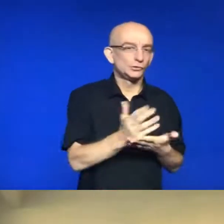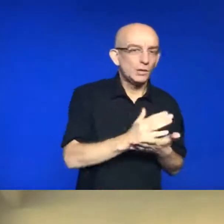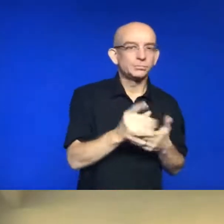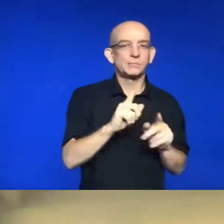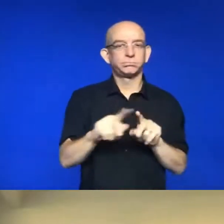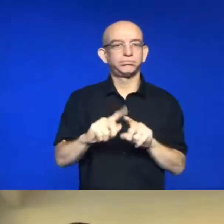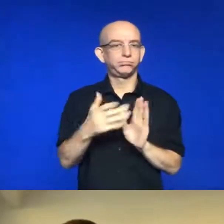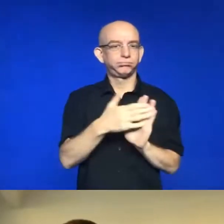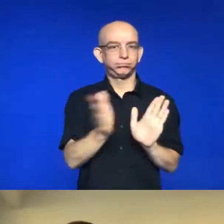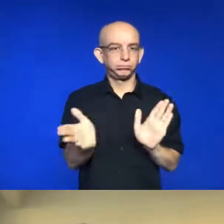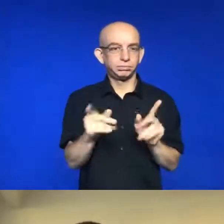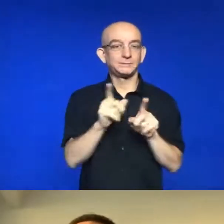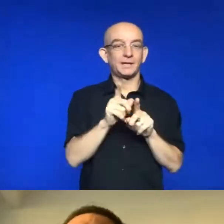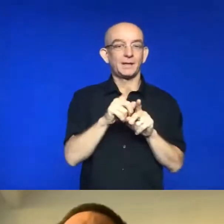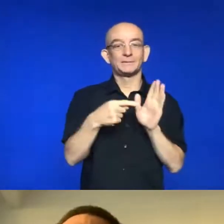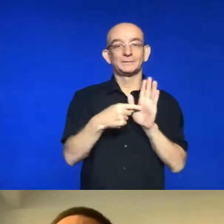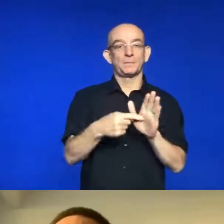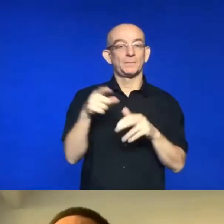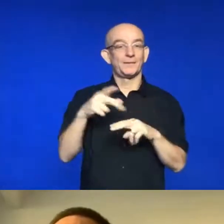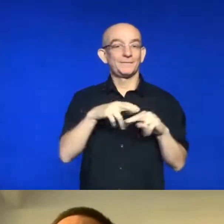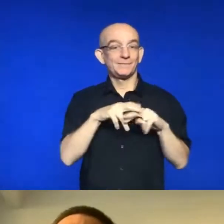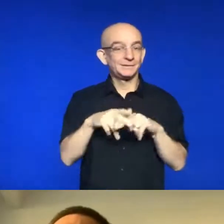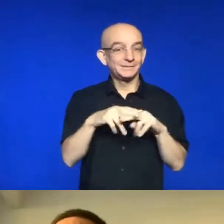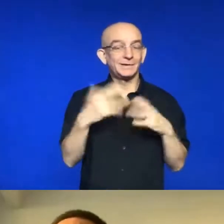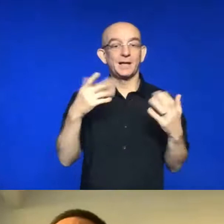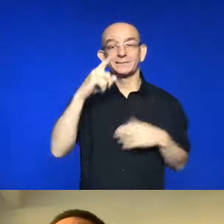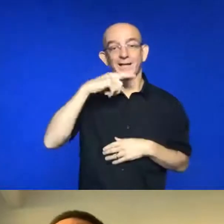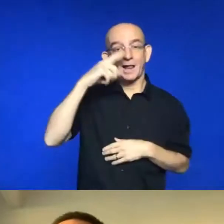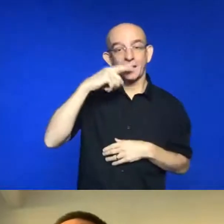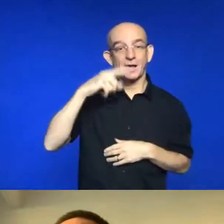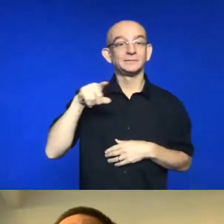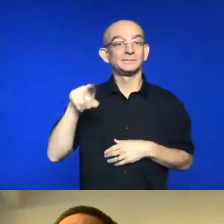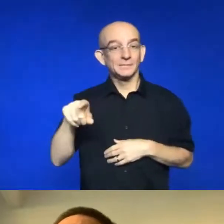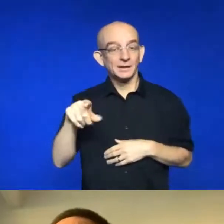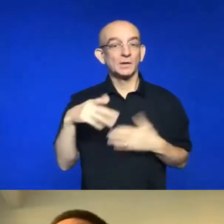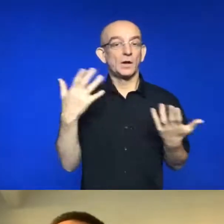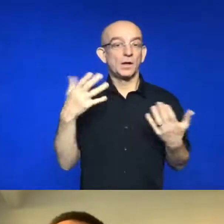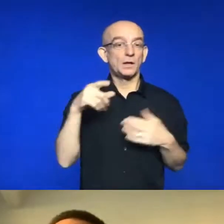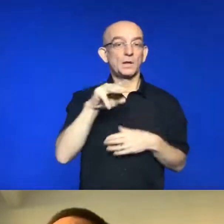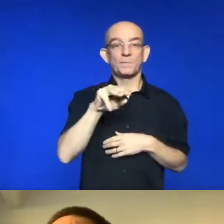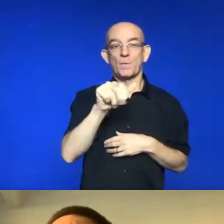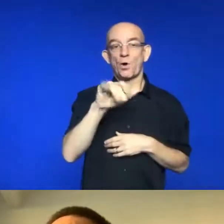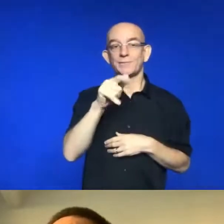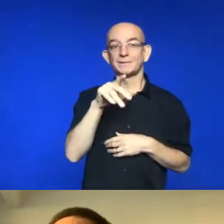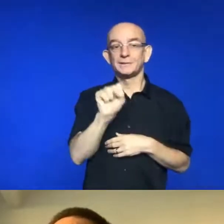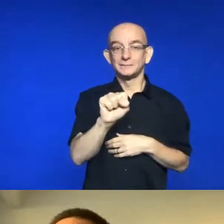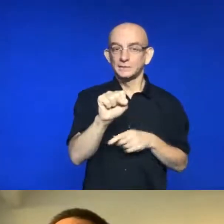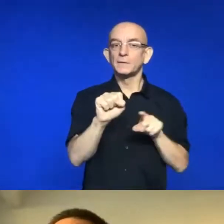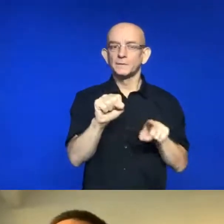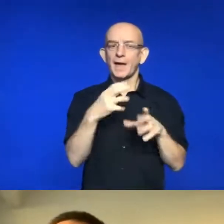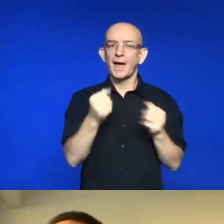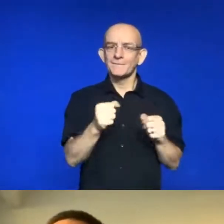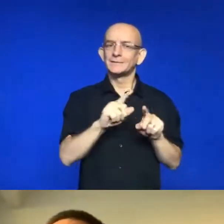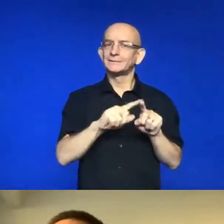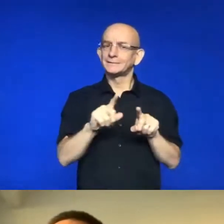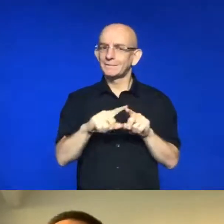condition or the criteria of incapacity to work, but on the criteria of support requirement, which means that I am a person